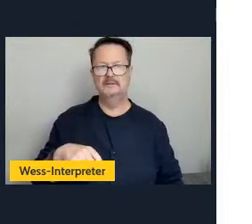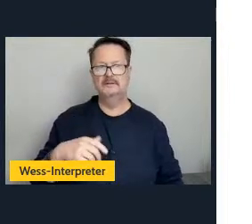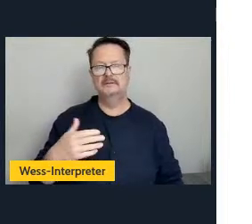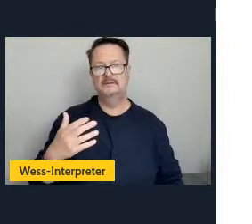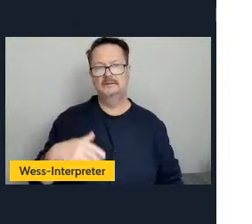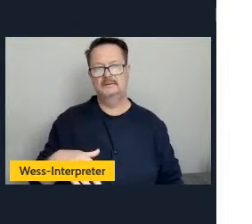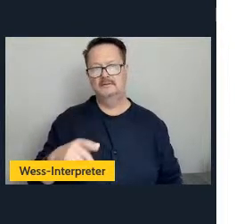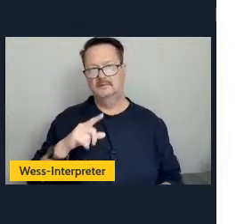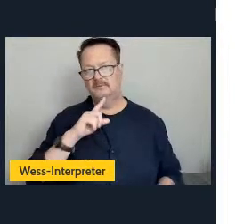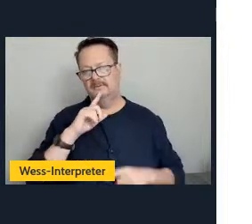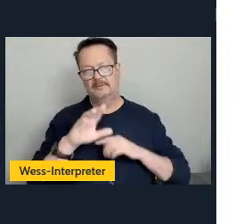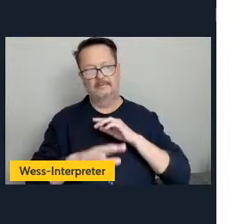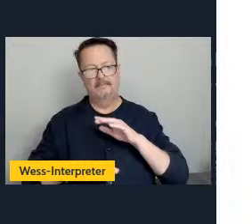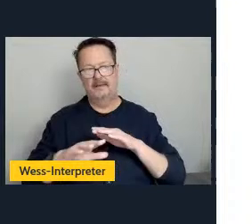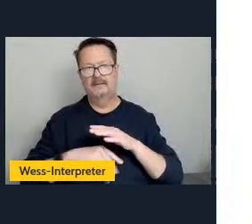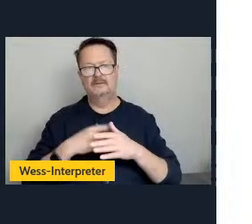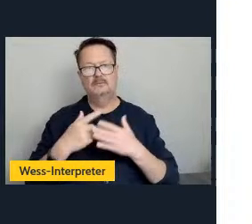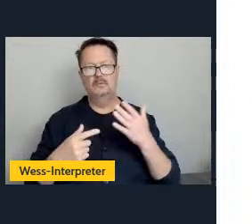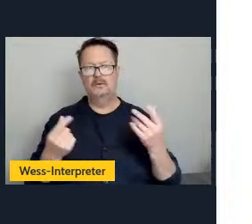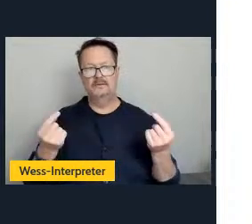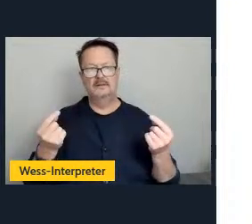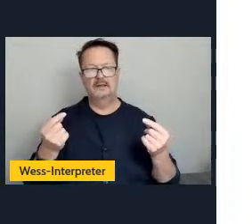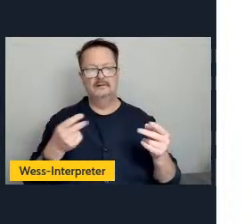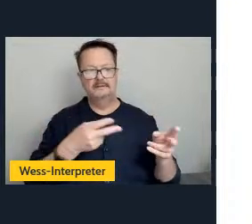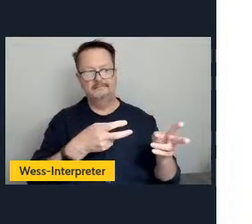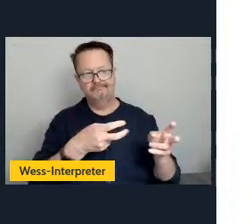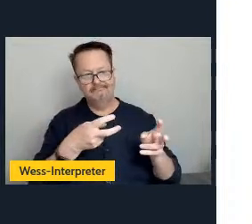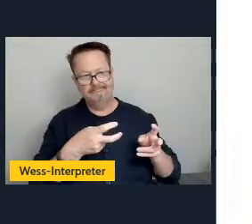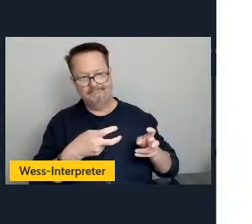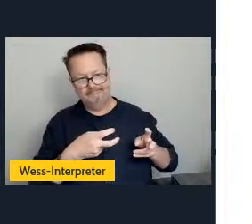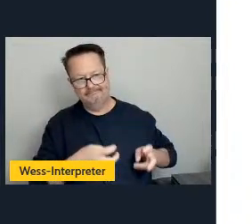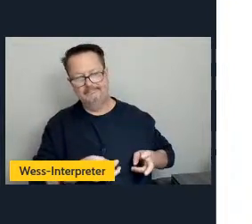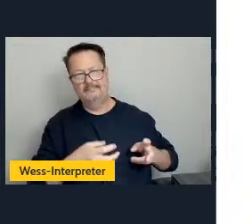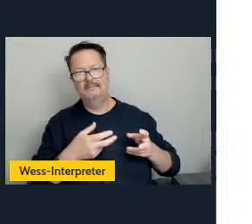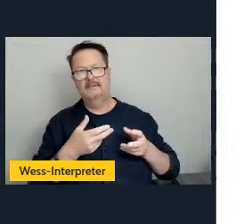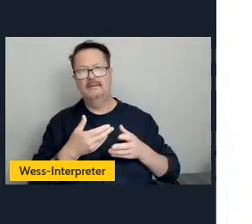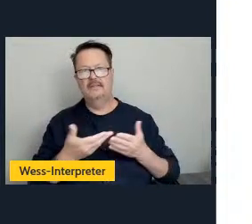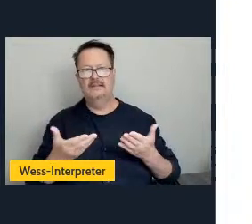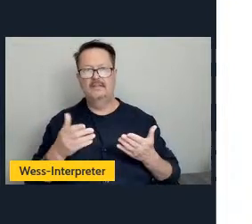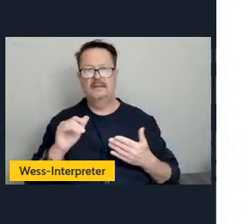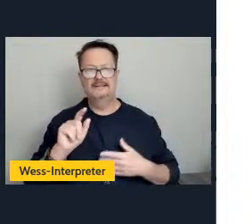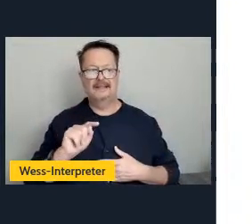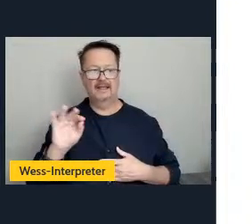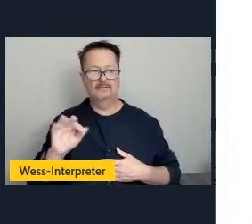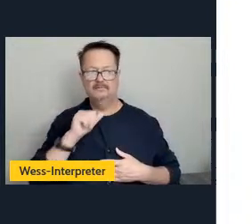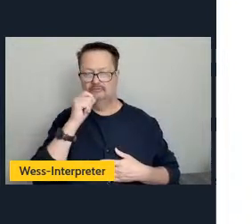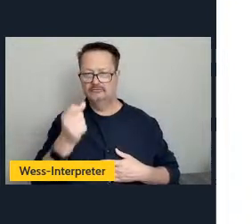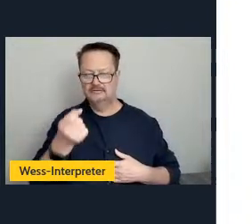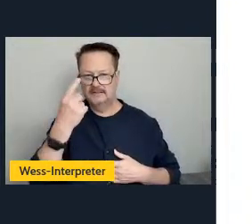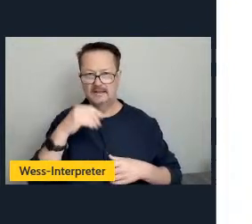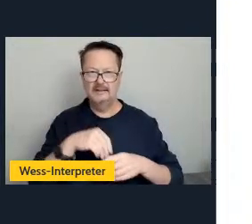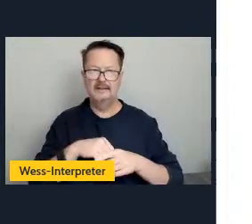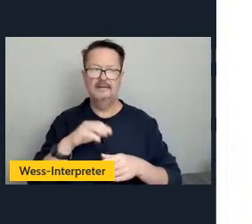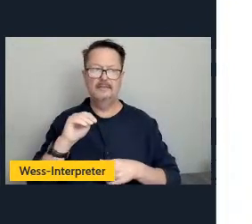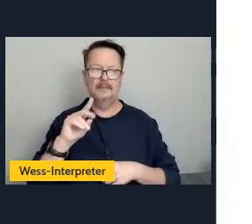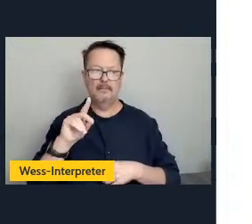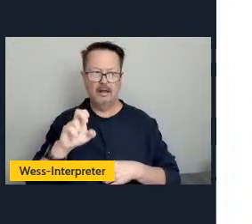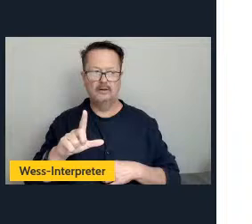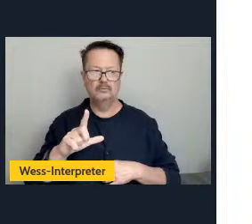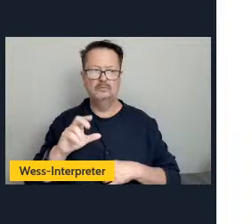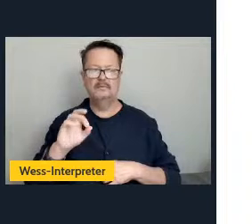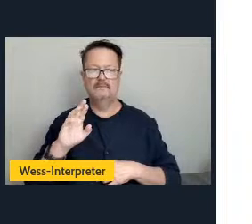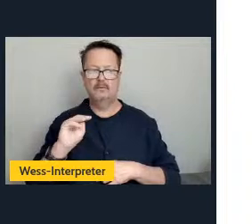Yeah, what it basically does under the hood is it strips out stuff that Terraform doesn't understand in the module context, that is needed only for